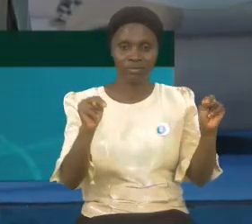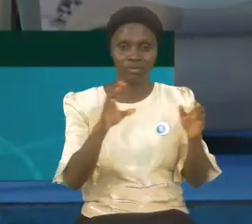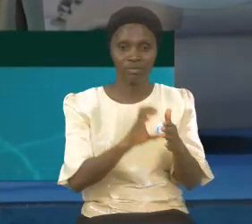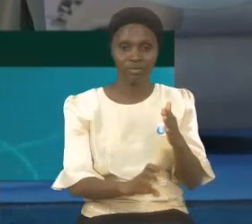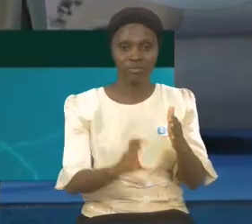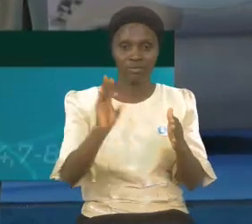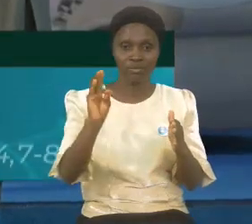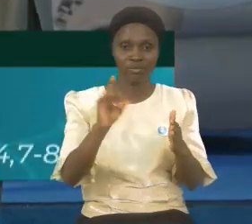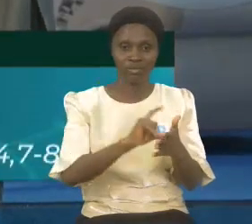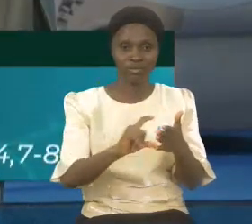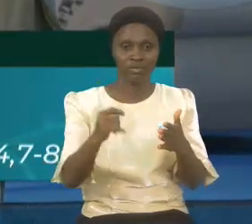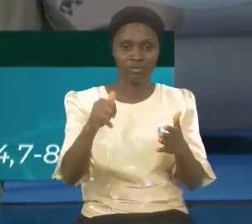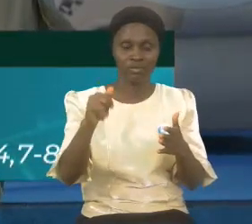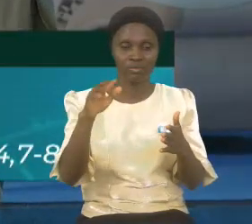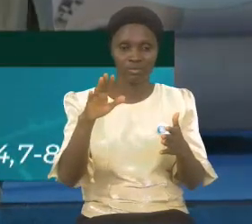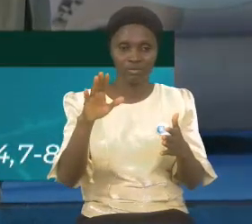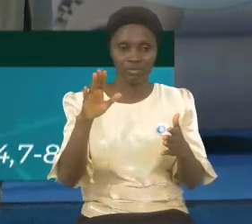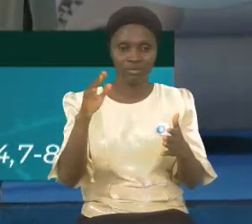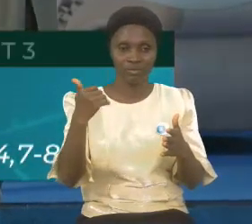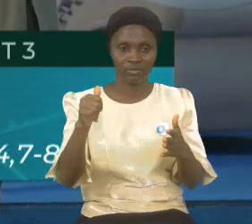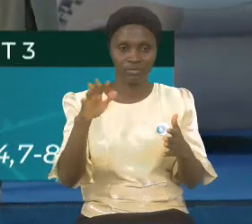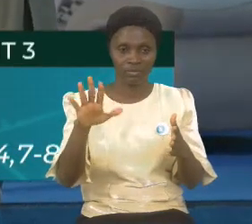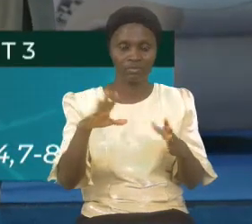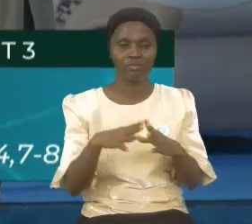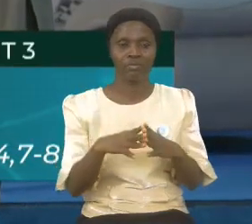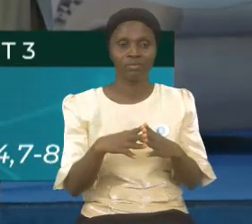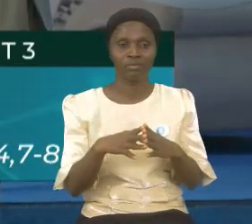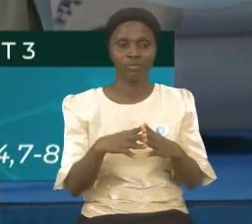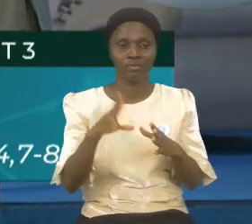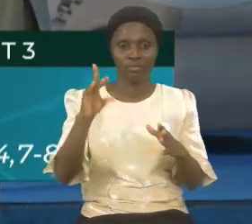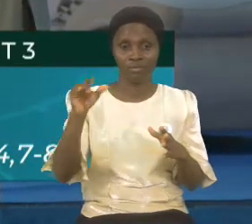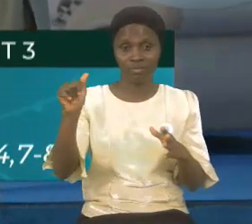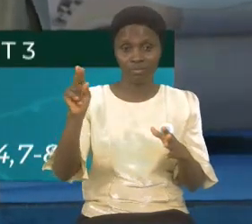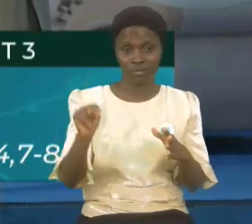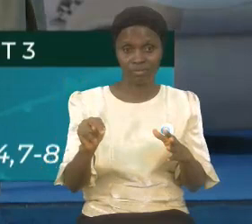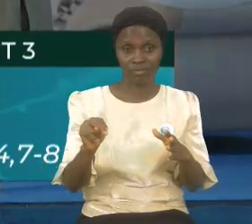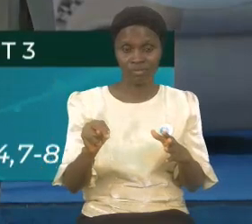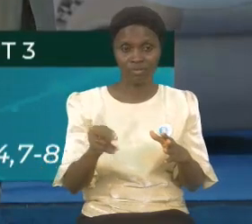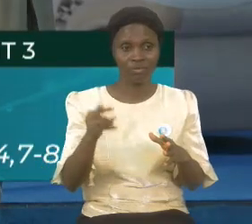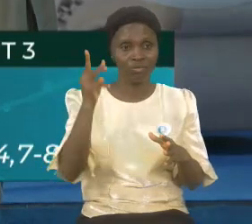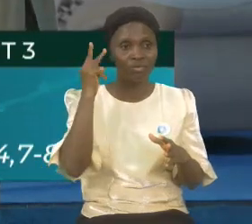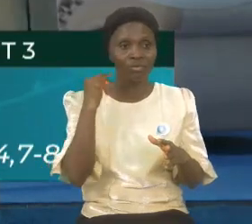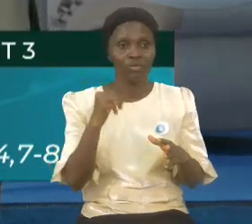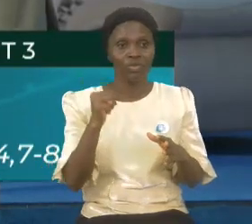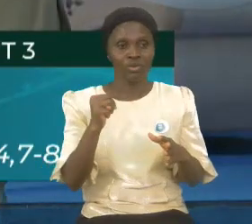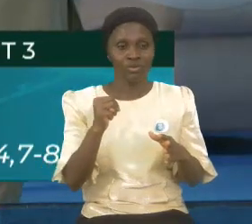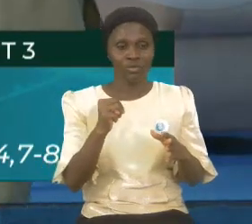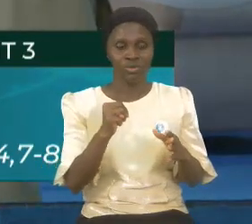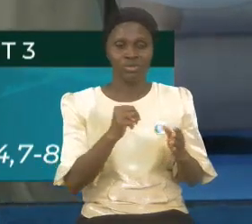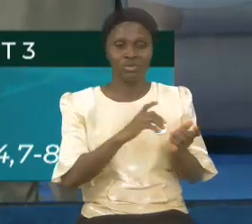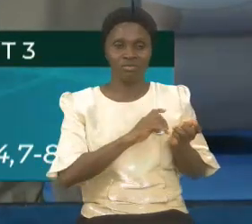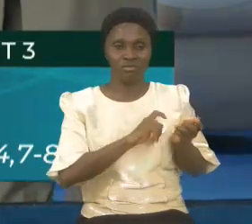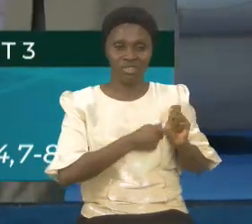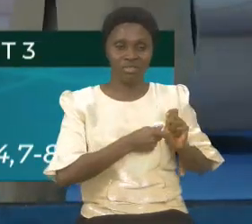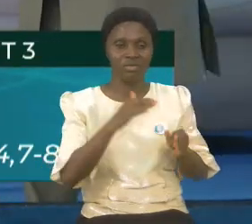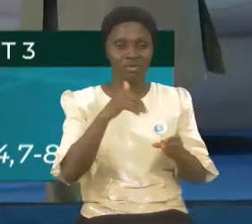the 15. Daniel was grieved. I, Daniel, was grieved in my spirit, in the